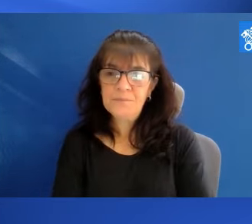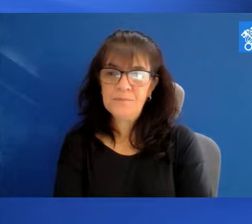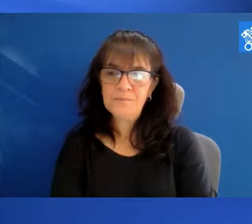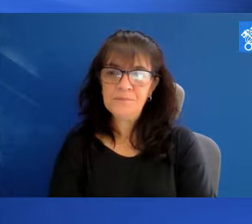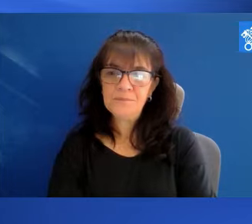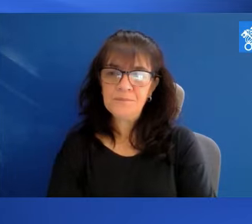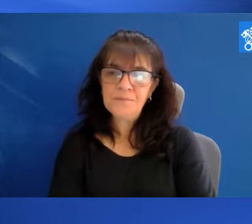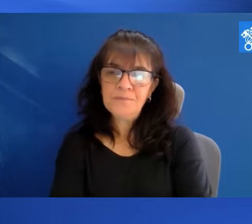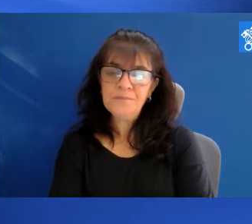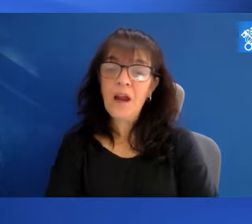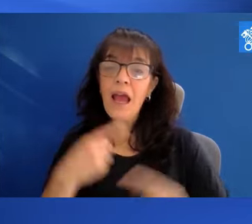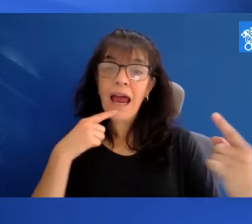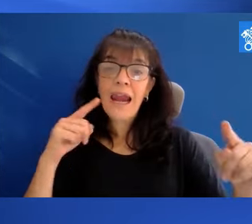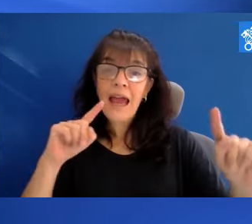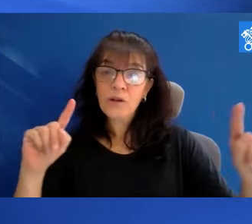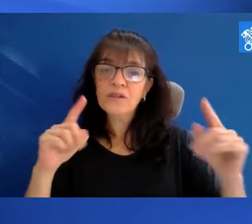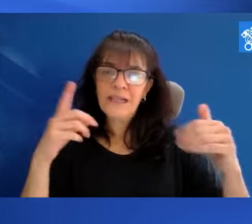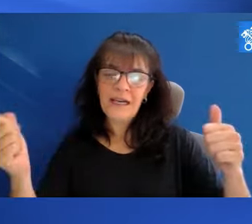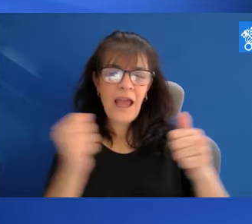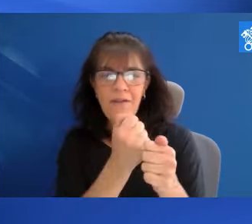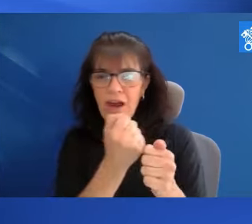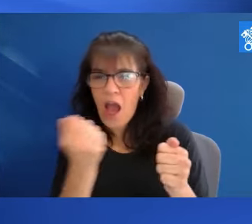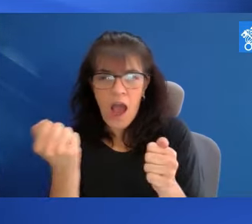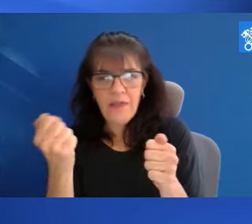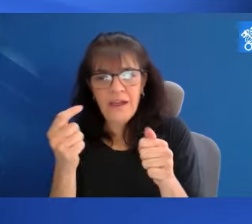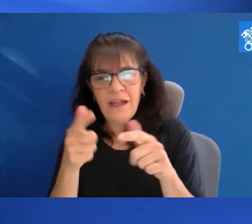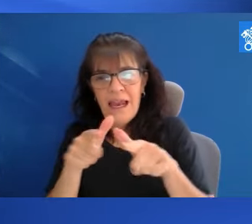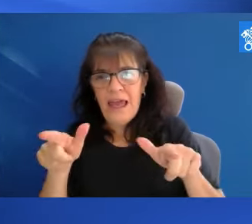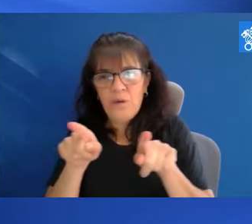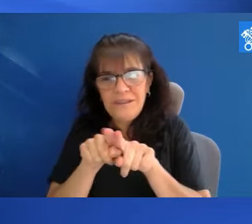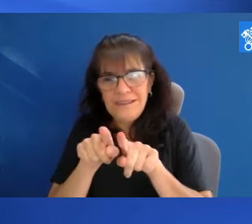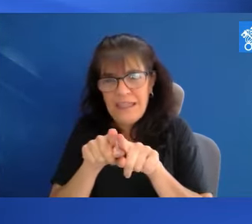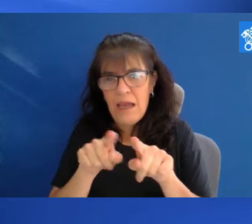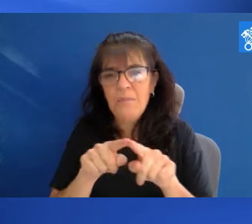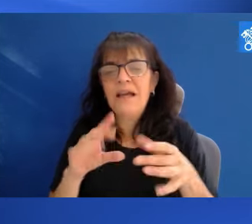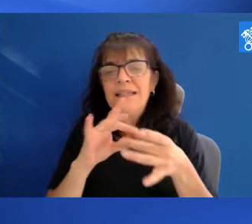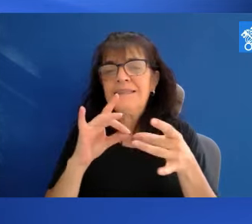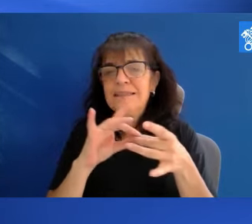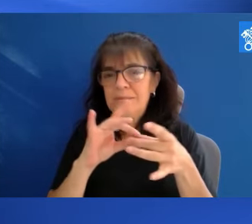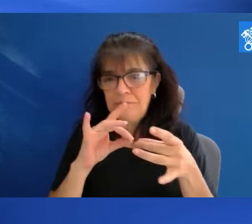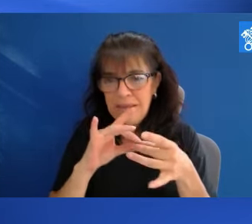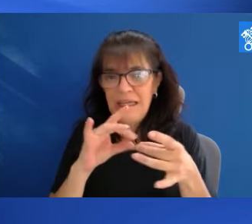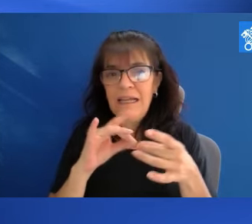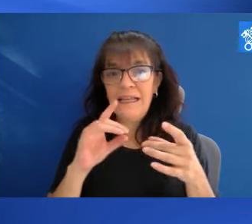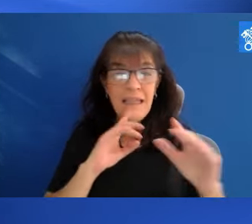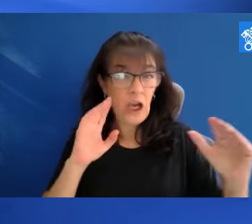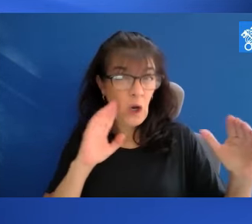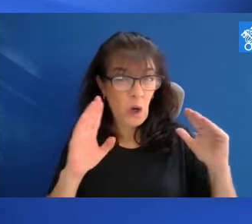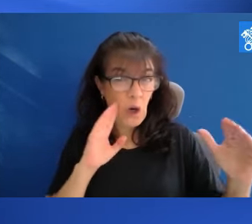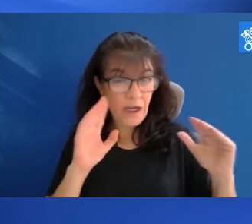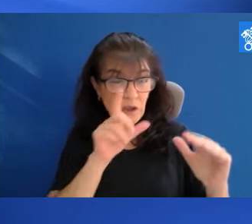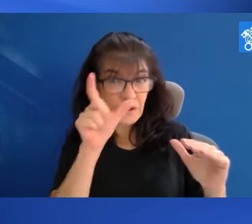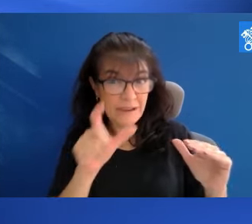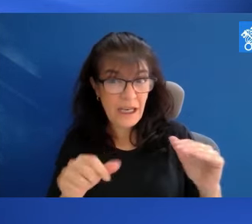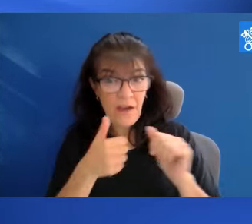What's being announced now in Italian is what was announced in every other language as well, explaining that the greetings to the Italians will be followed